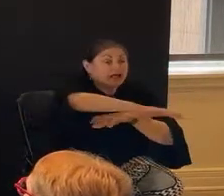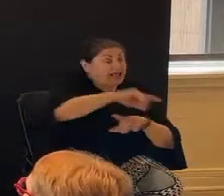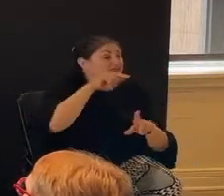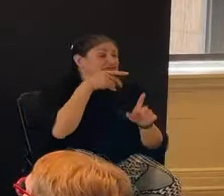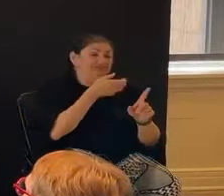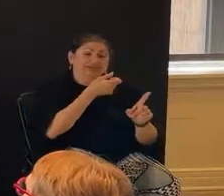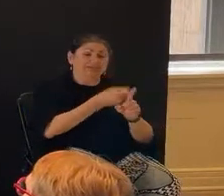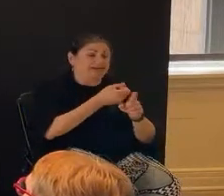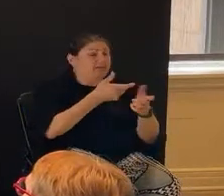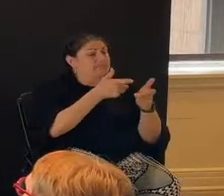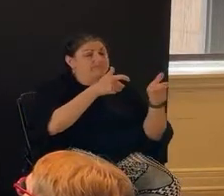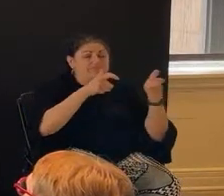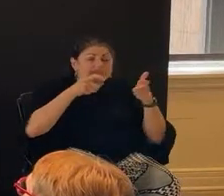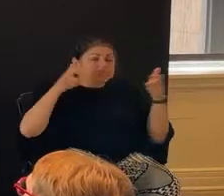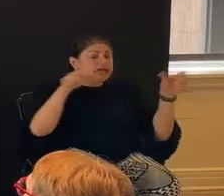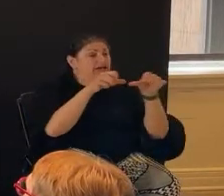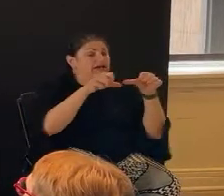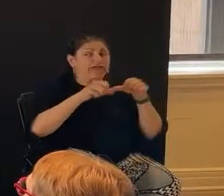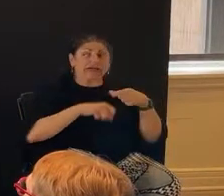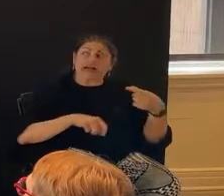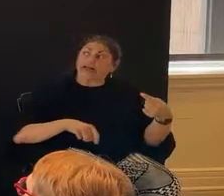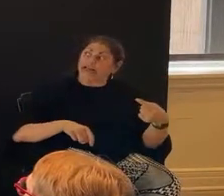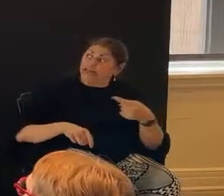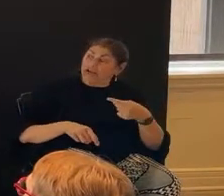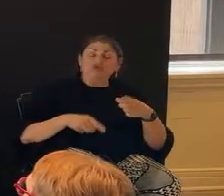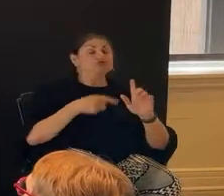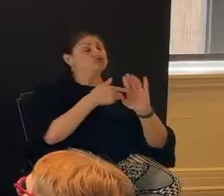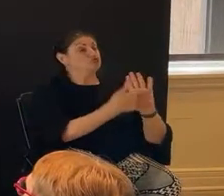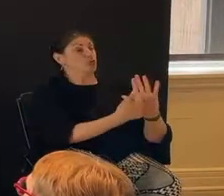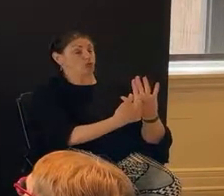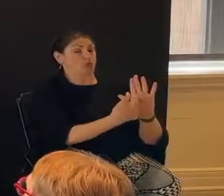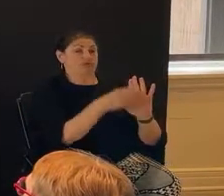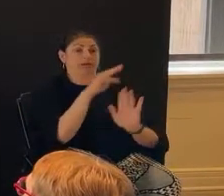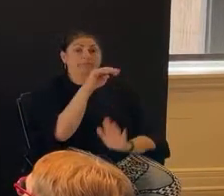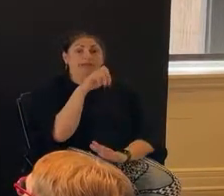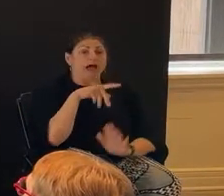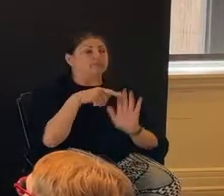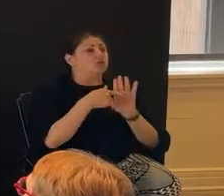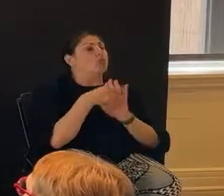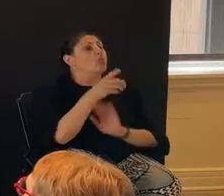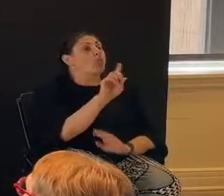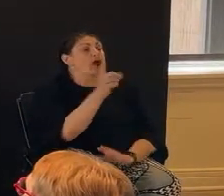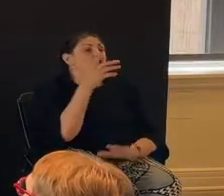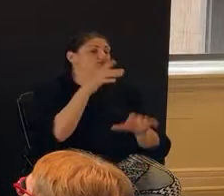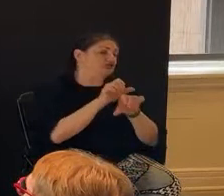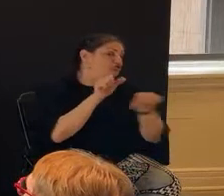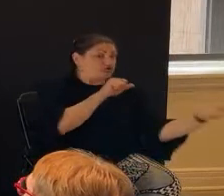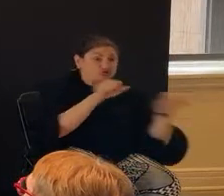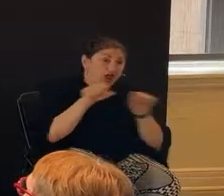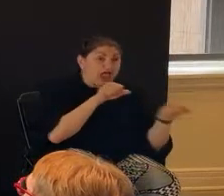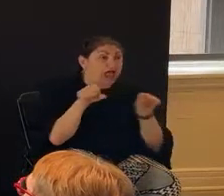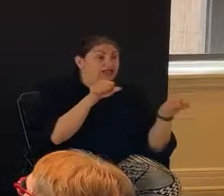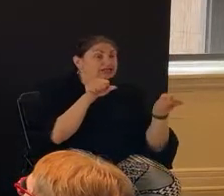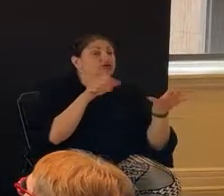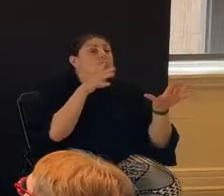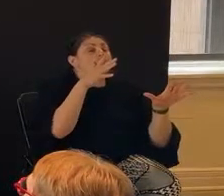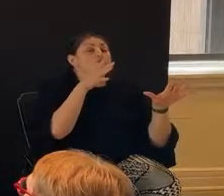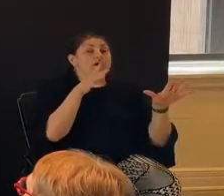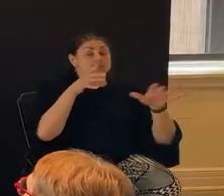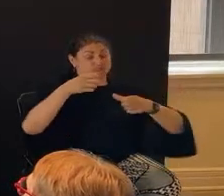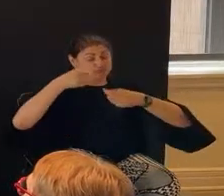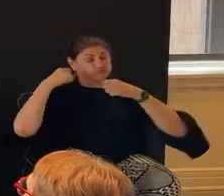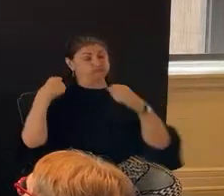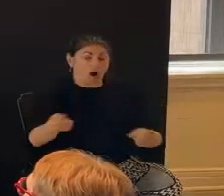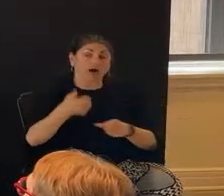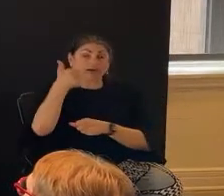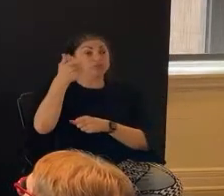This shows kind of a map of the expected shaking. It would be strongest on the coast, not too strong,